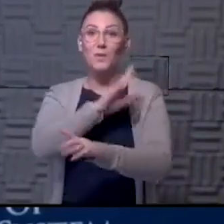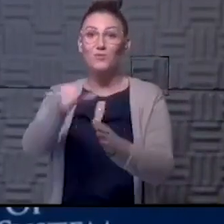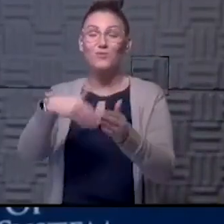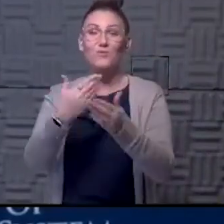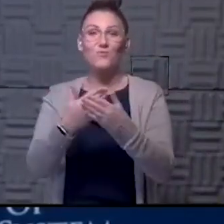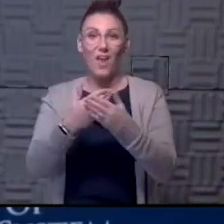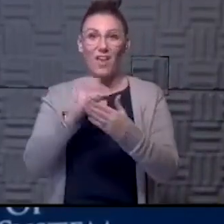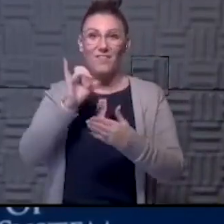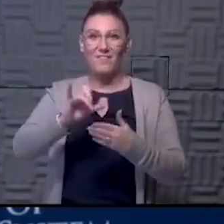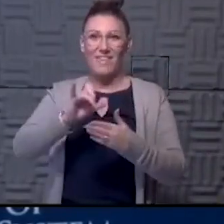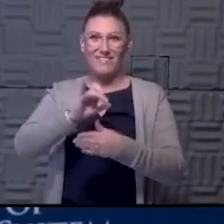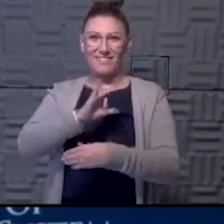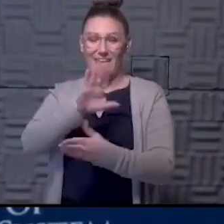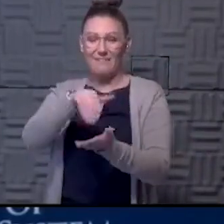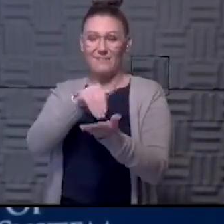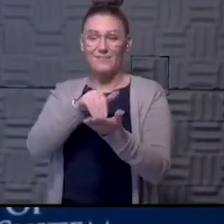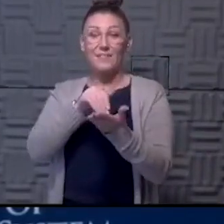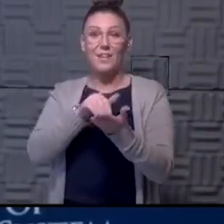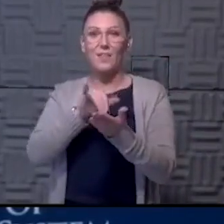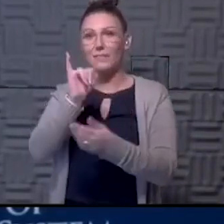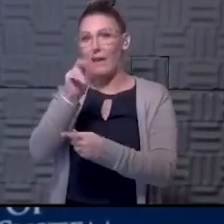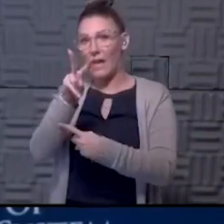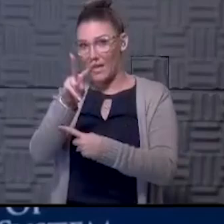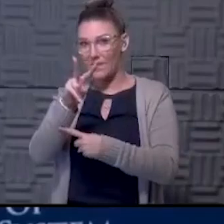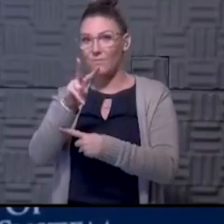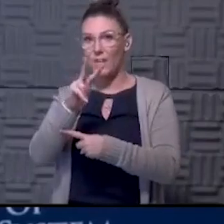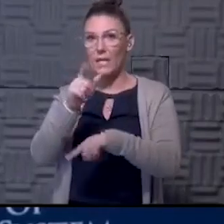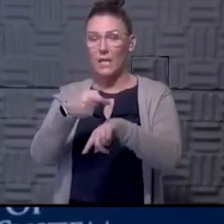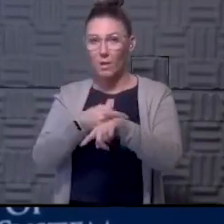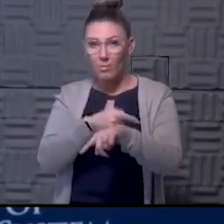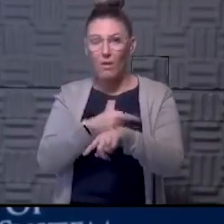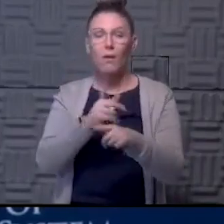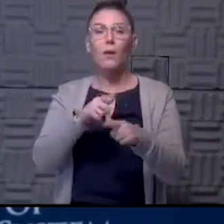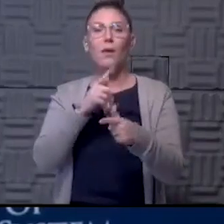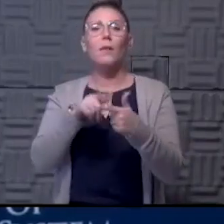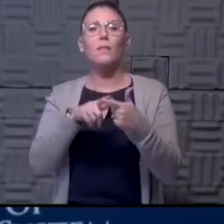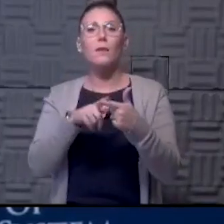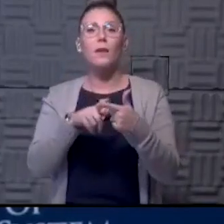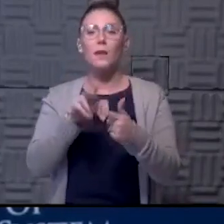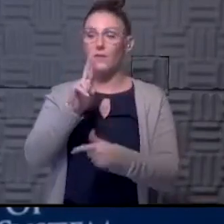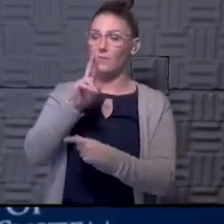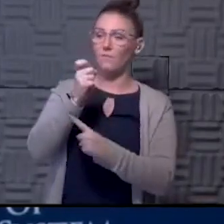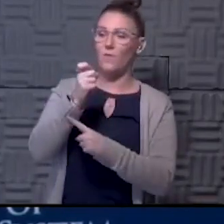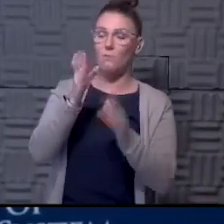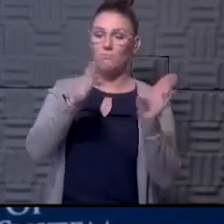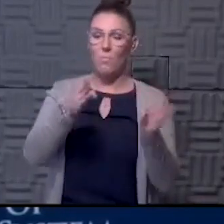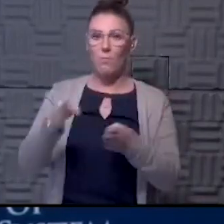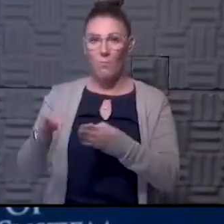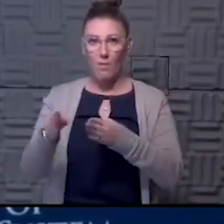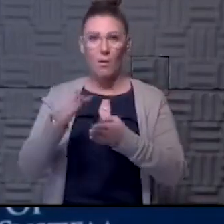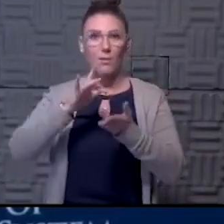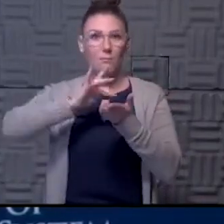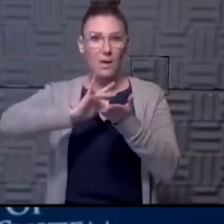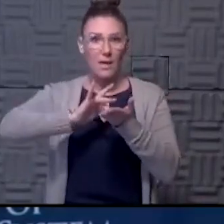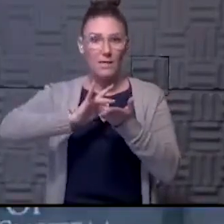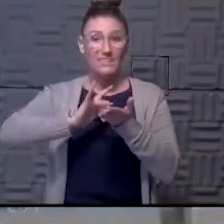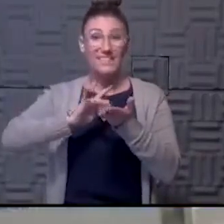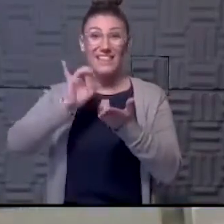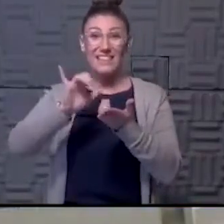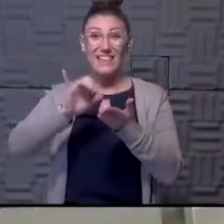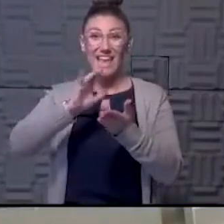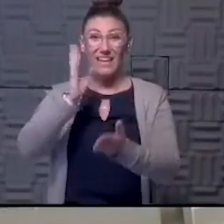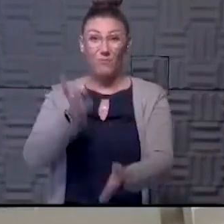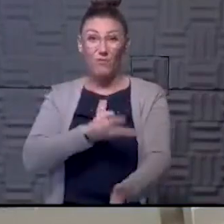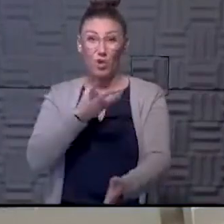center, we get the IV started, and then the pharmacy is preparing the medication. The infusion itself